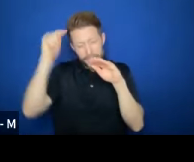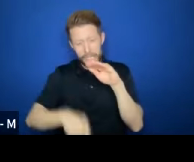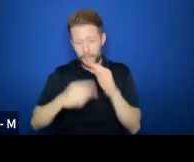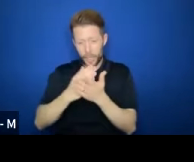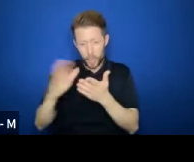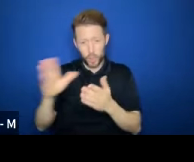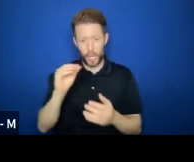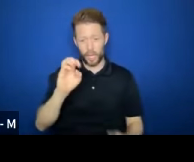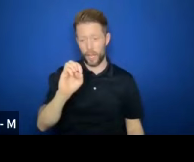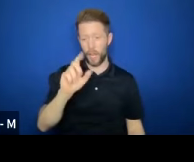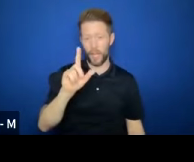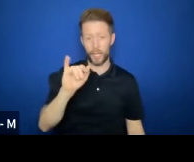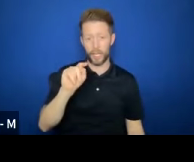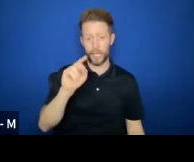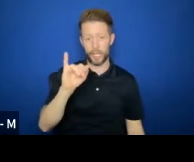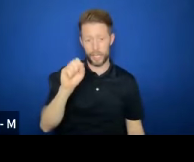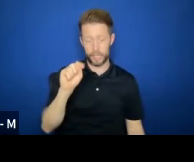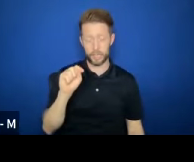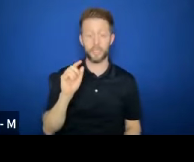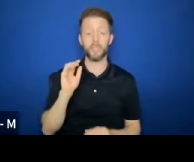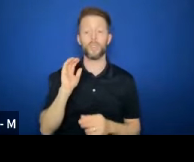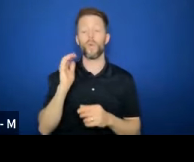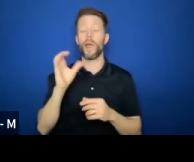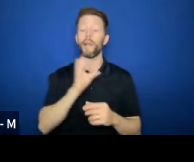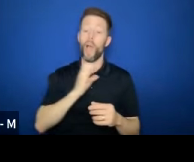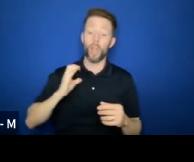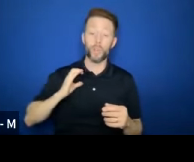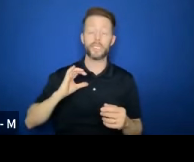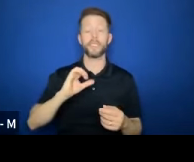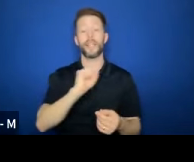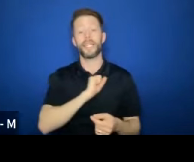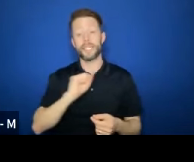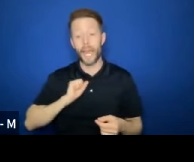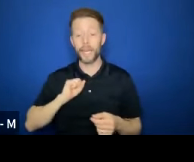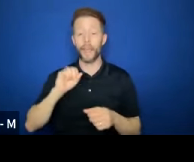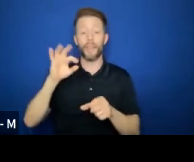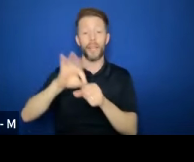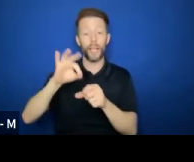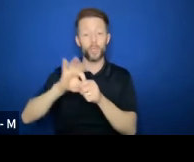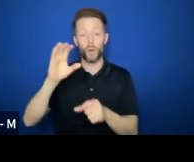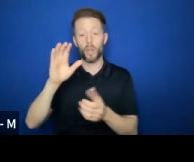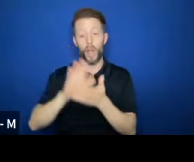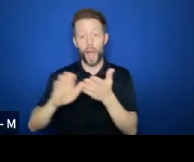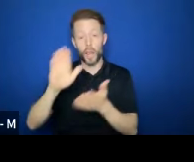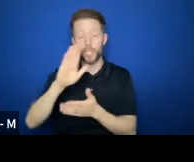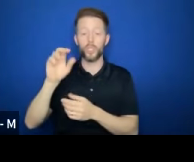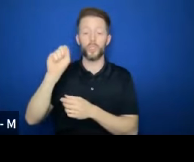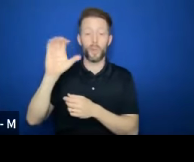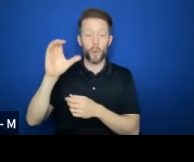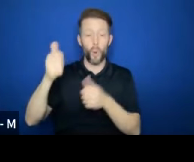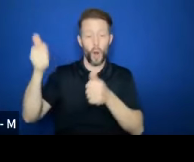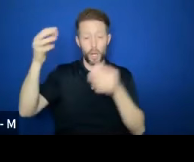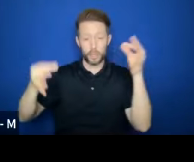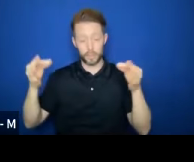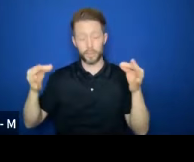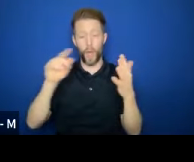the institutions that make up democracy, the Congress, the Senate, the Electoral College, and the Supreme Court, all of these are